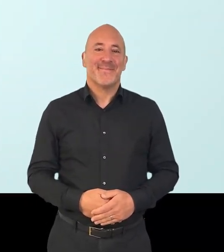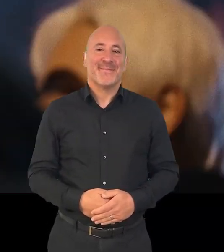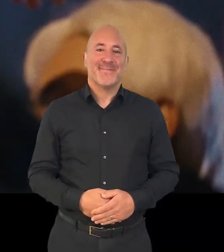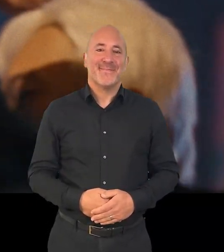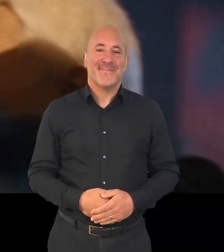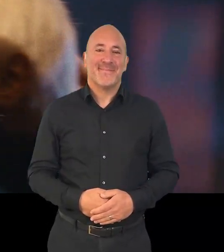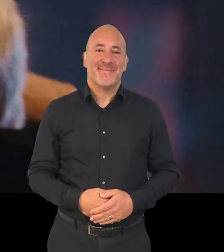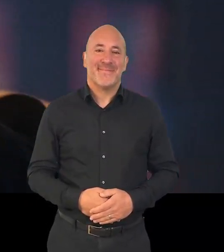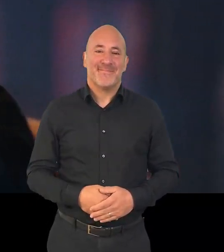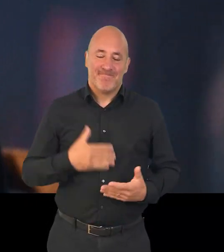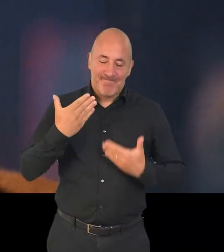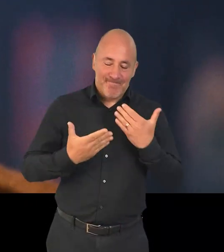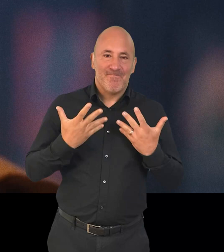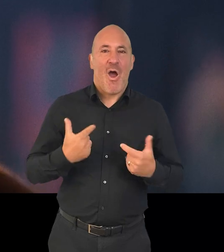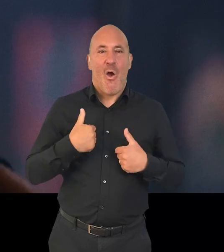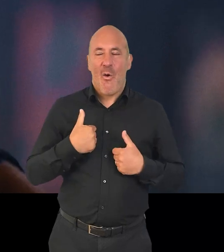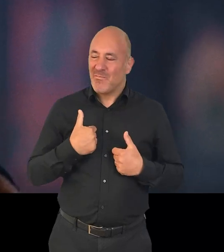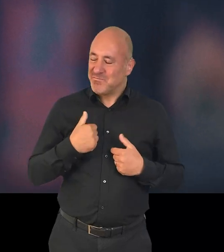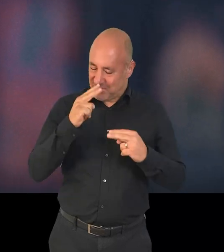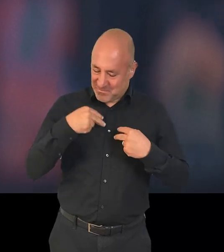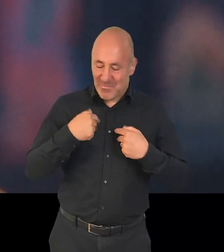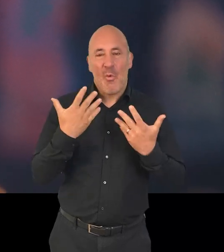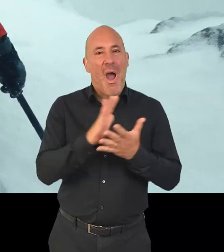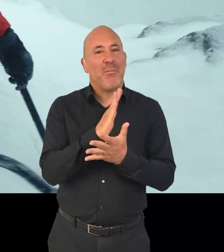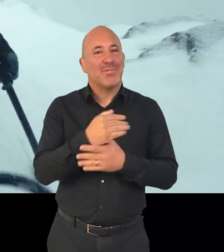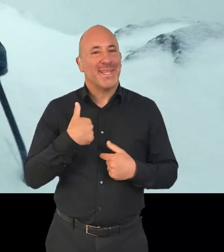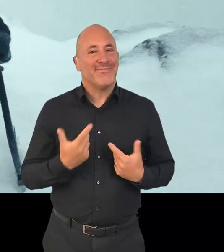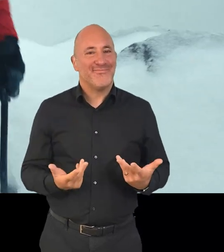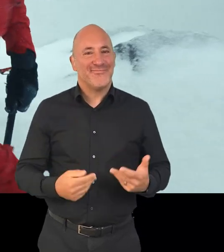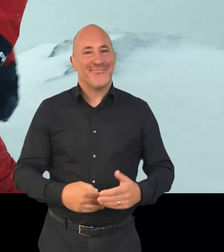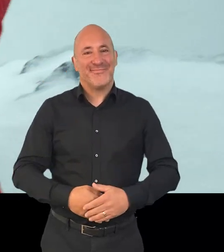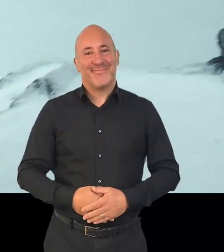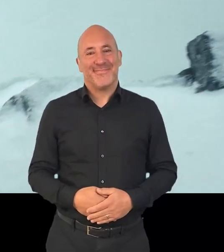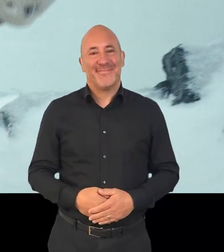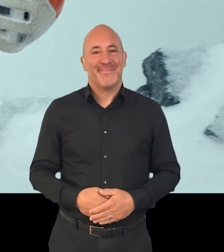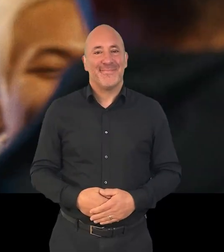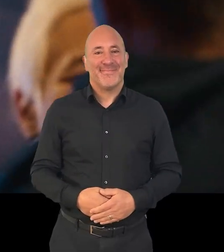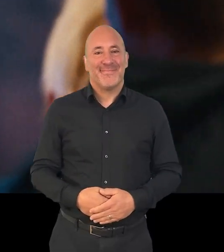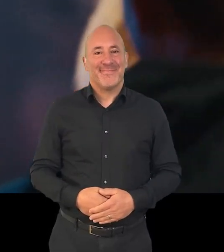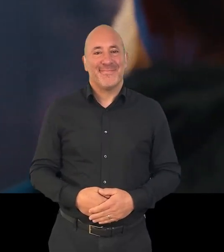again. Now I'm getting to the point where I'm kind of much happier in myself.